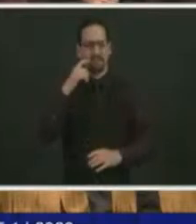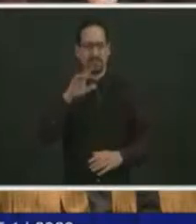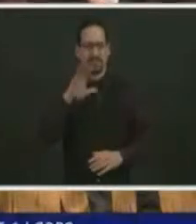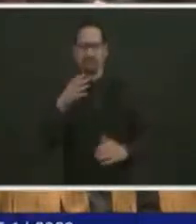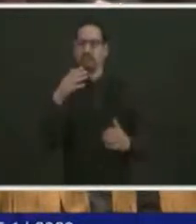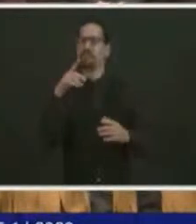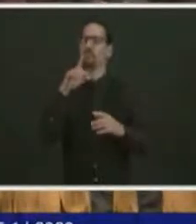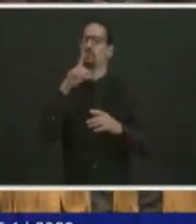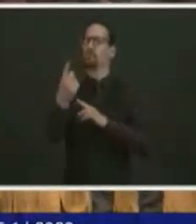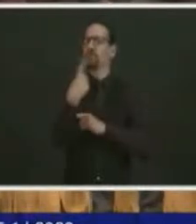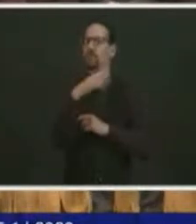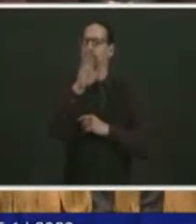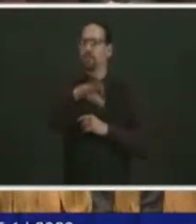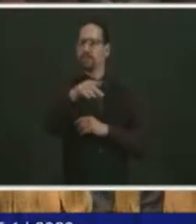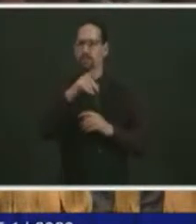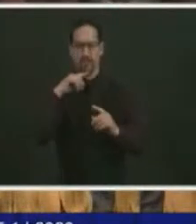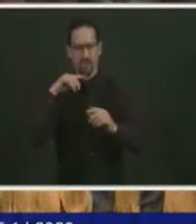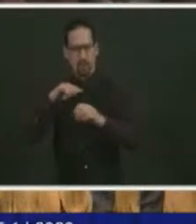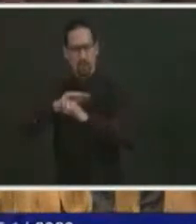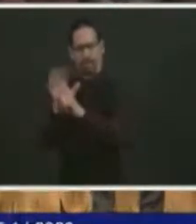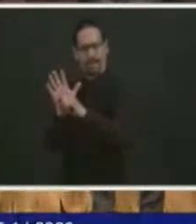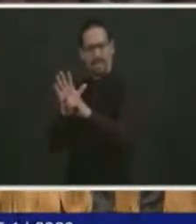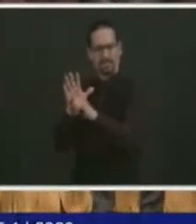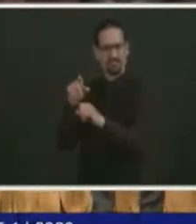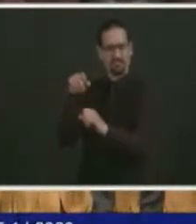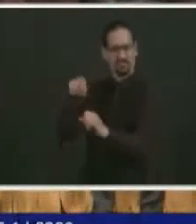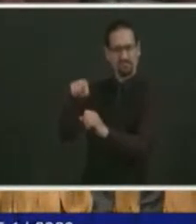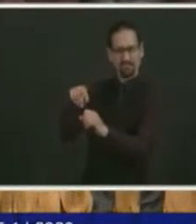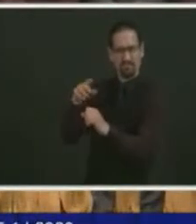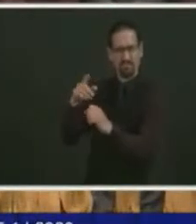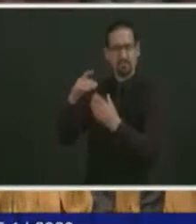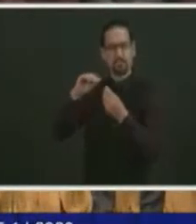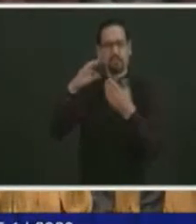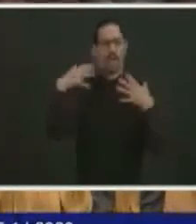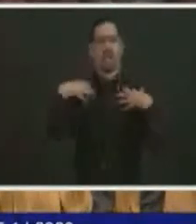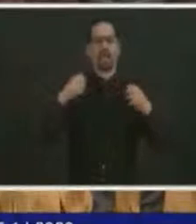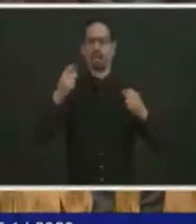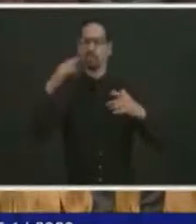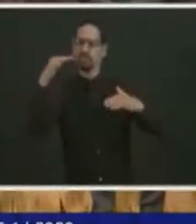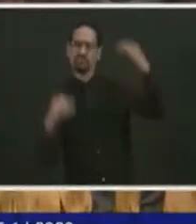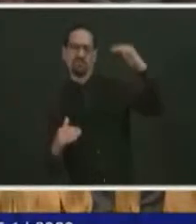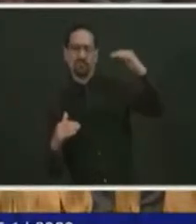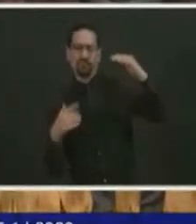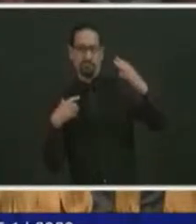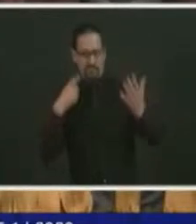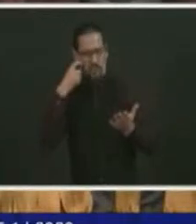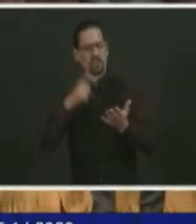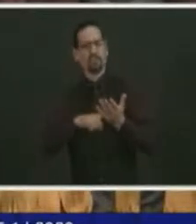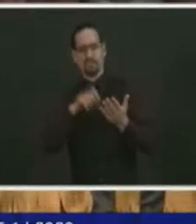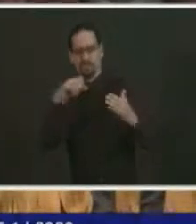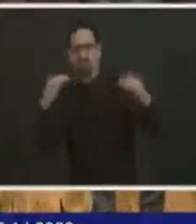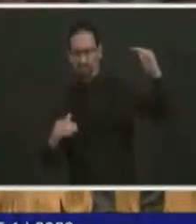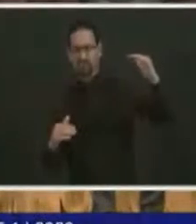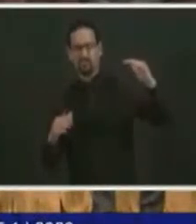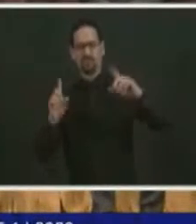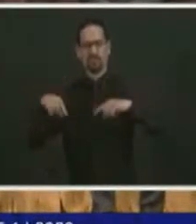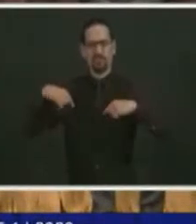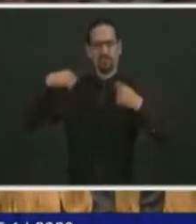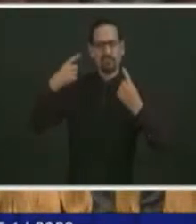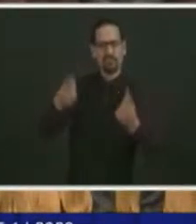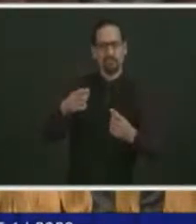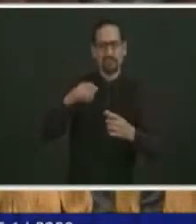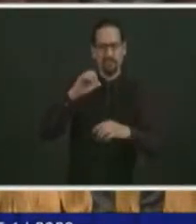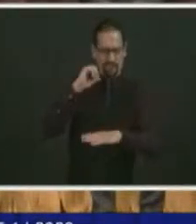the COVID-19 crisis and the inequities that we've been able to see firsthand throughout this process